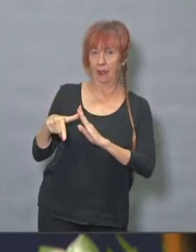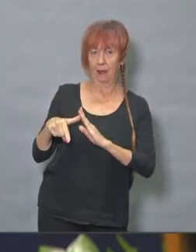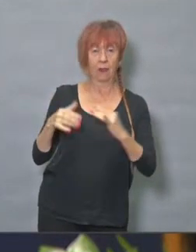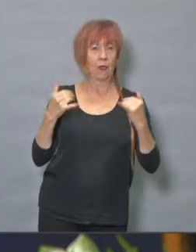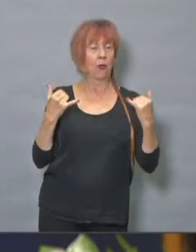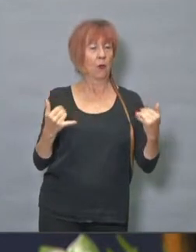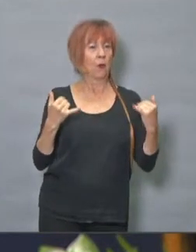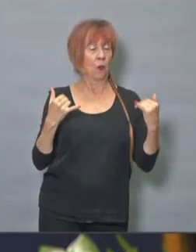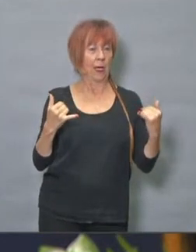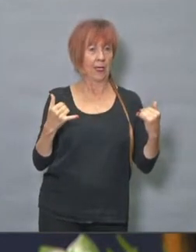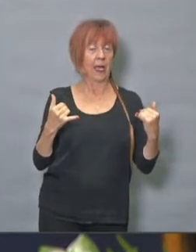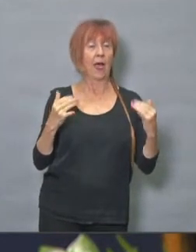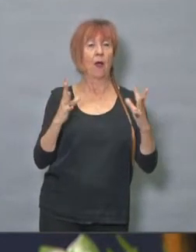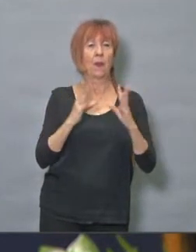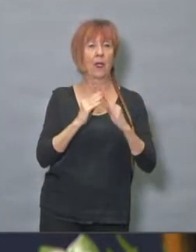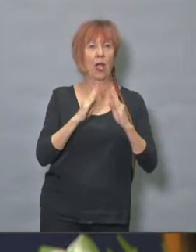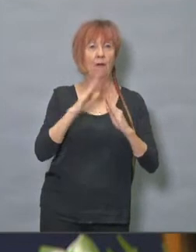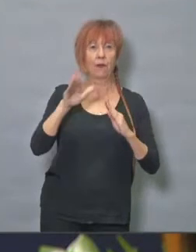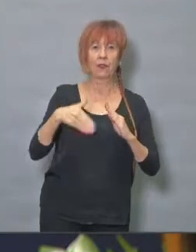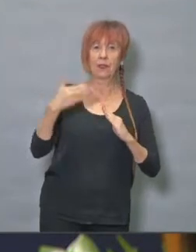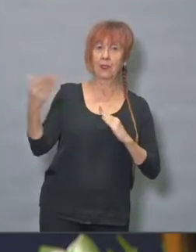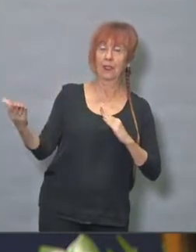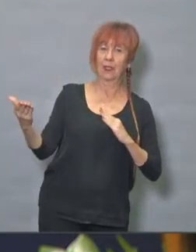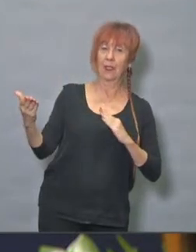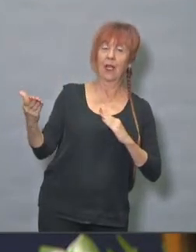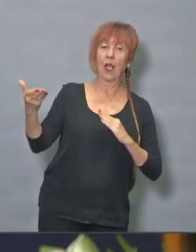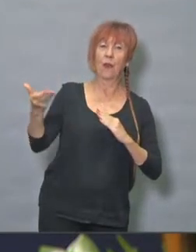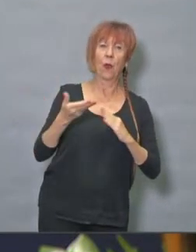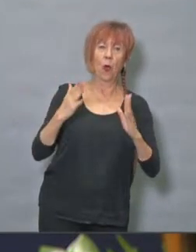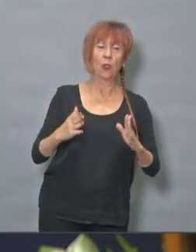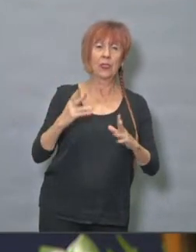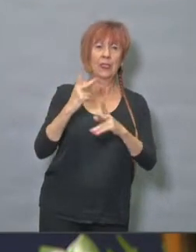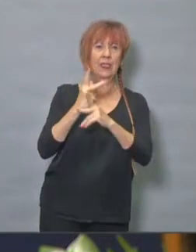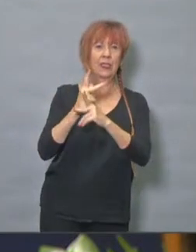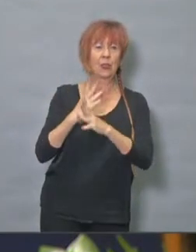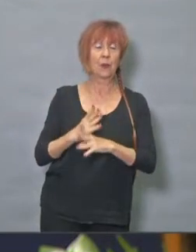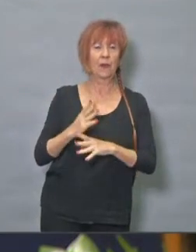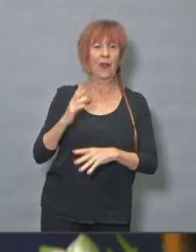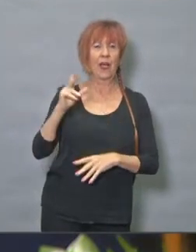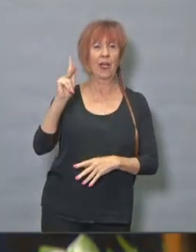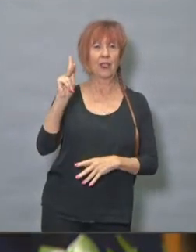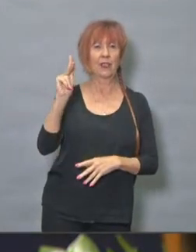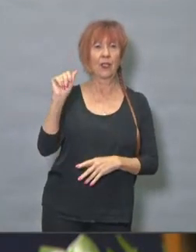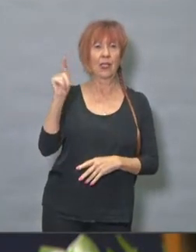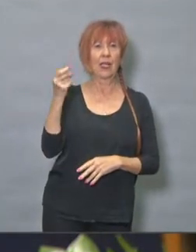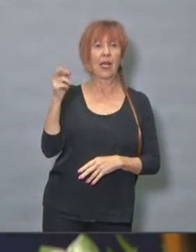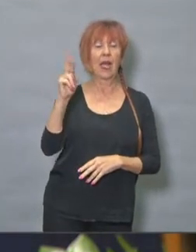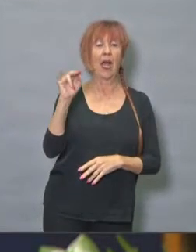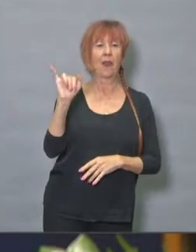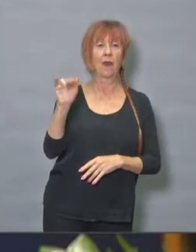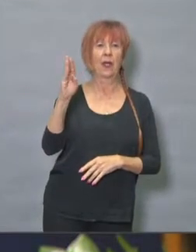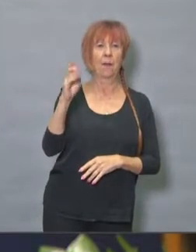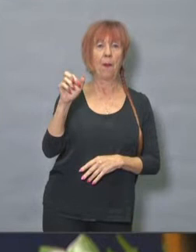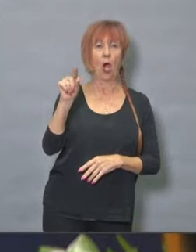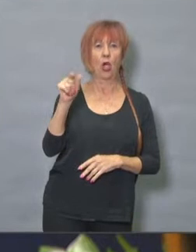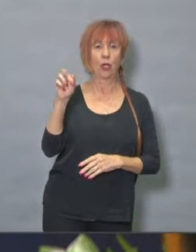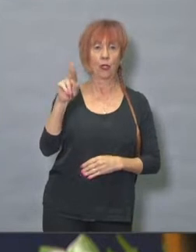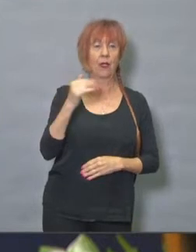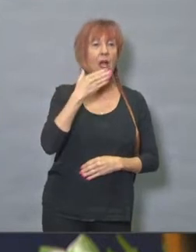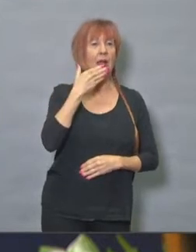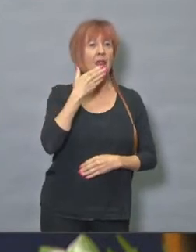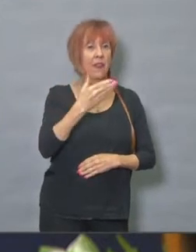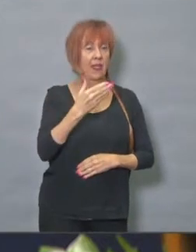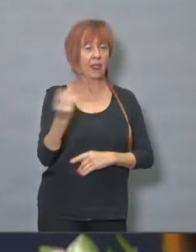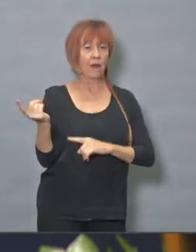conference over to our host, Supervisor Catherine Barger. Please go ahead. Thank you. Hello and good afternoon. Thank you for joining us